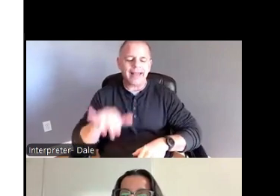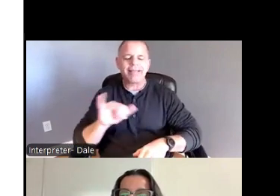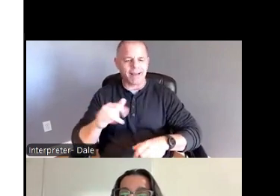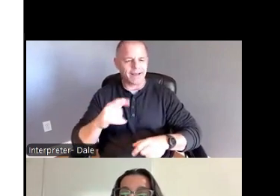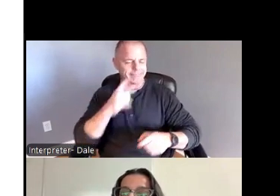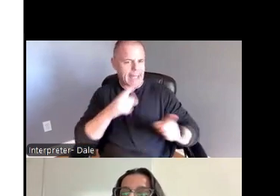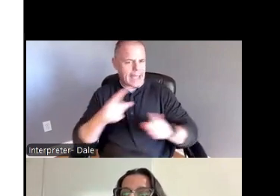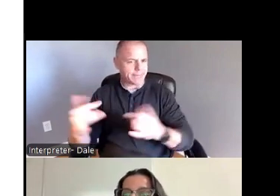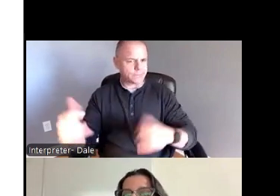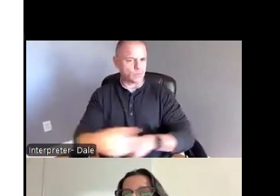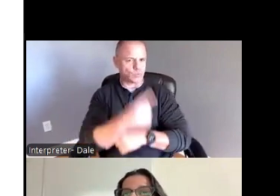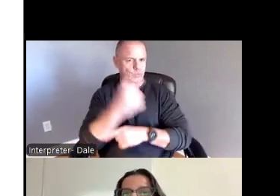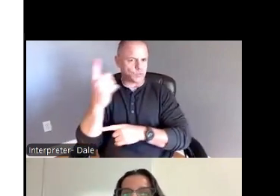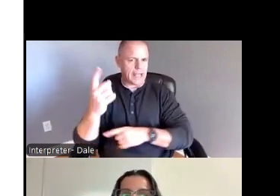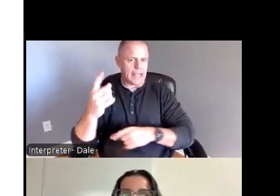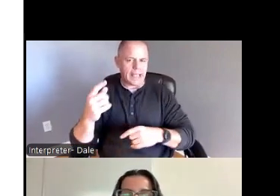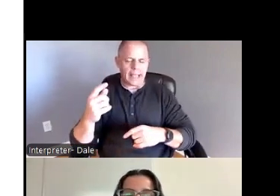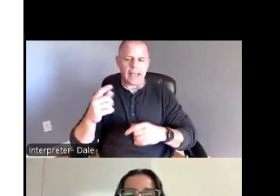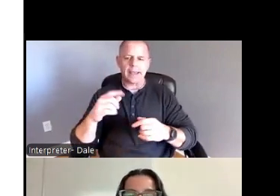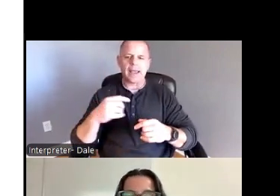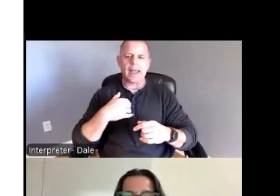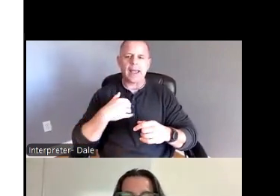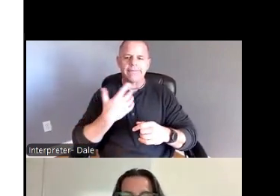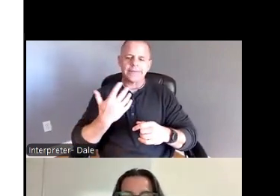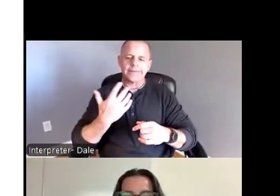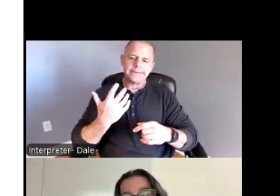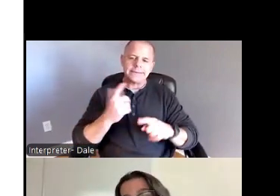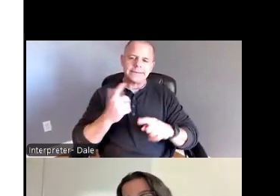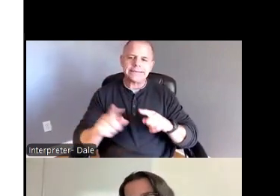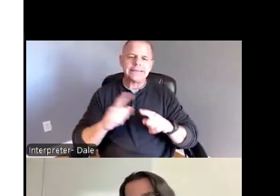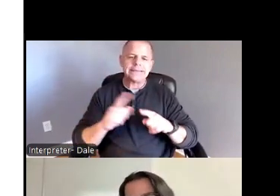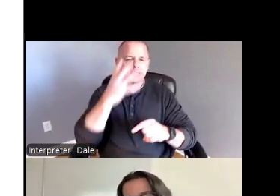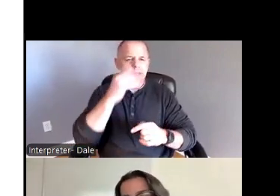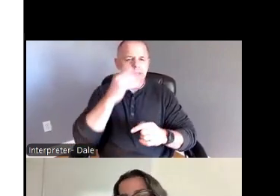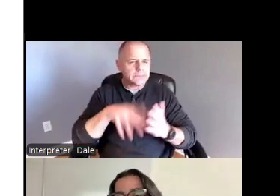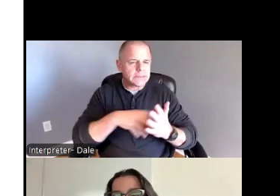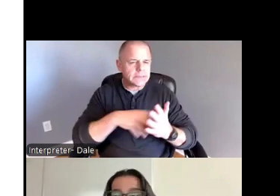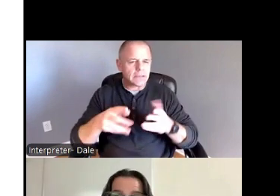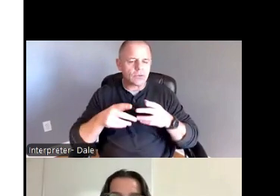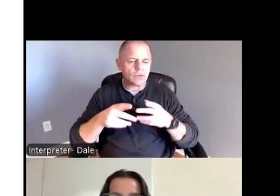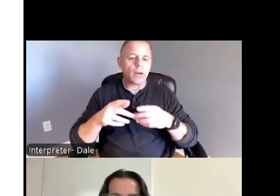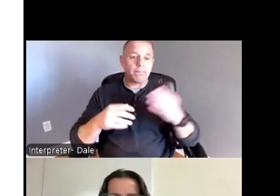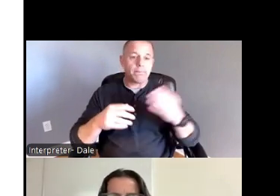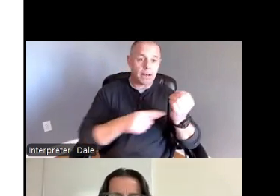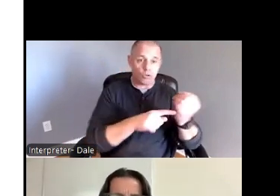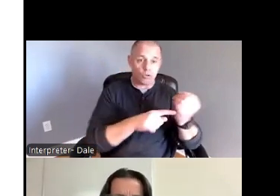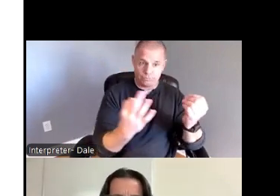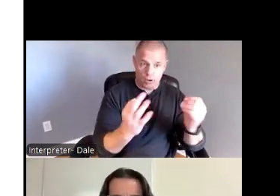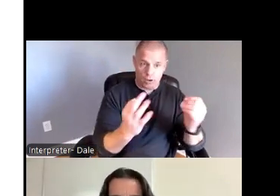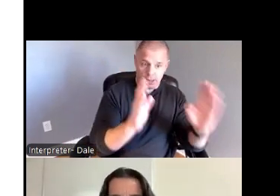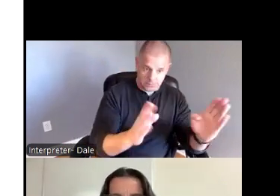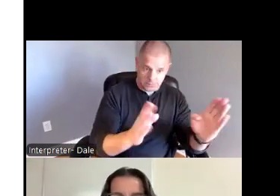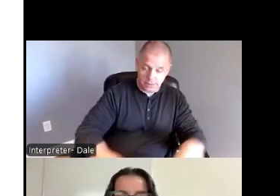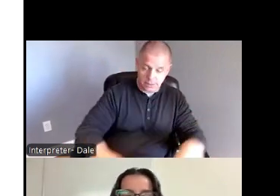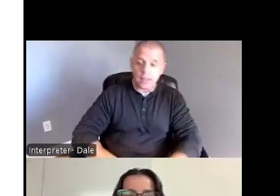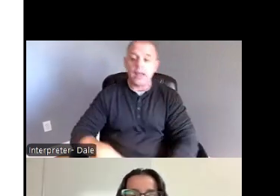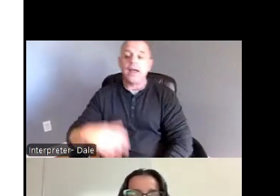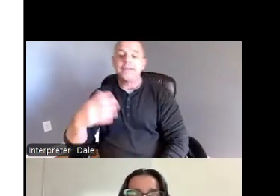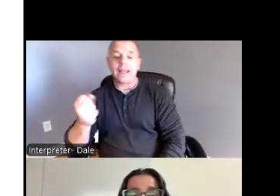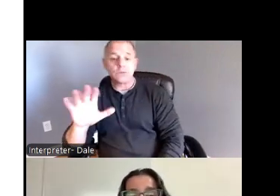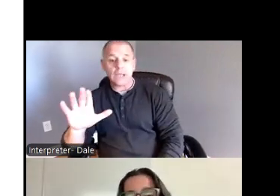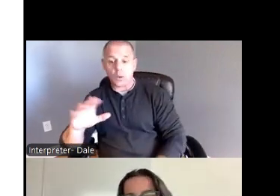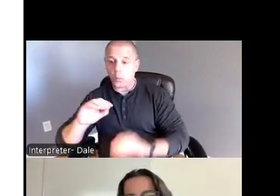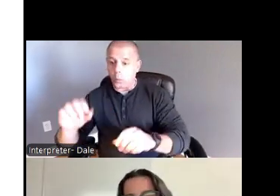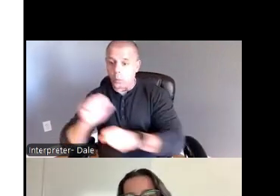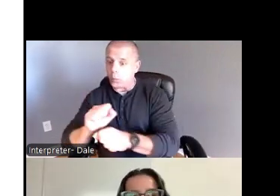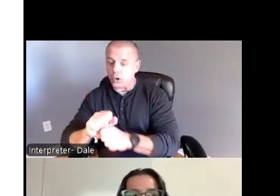that where we have very different sleep schedules during weekdays and weekends when we are not working. So